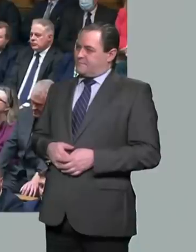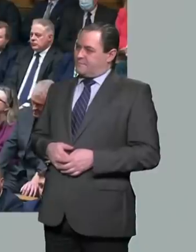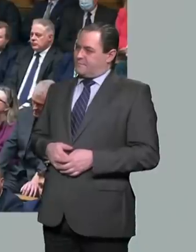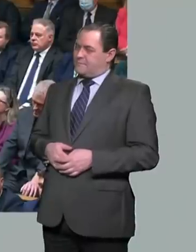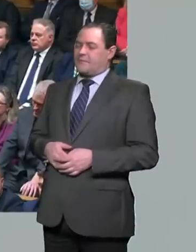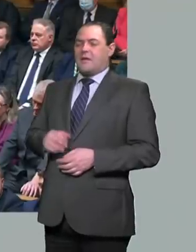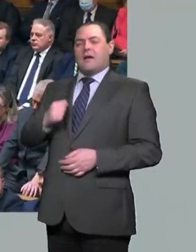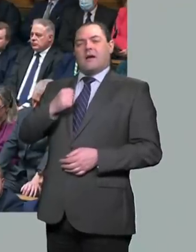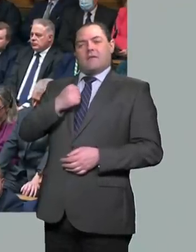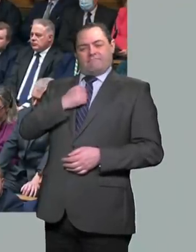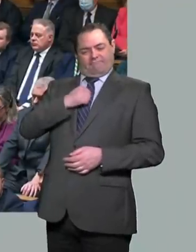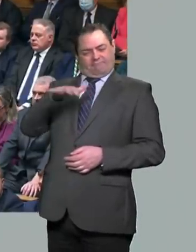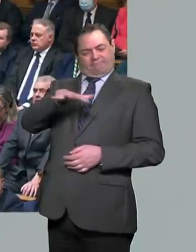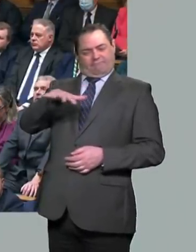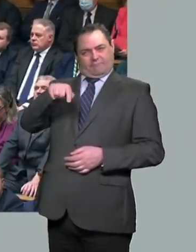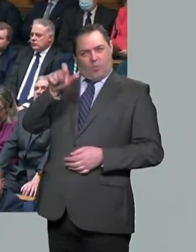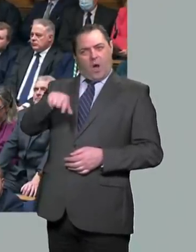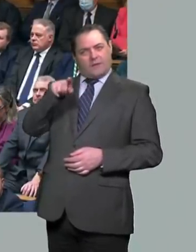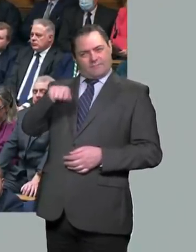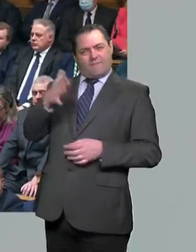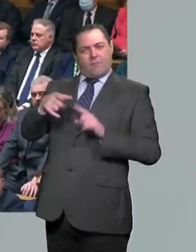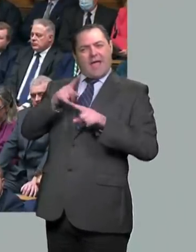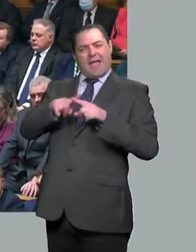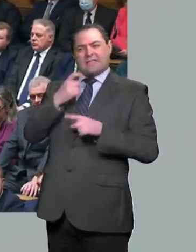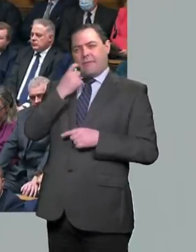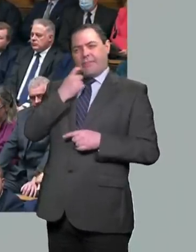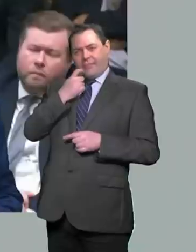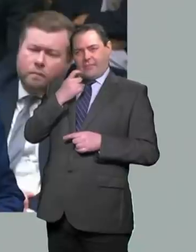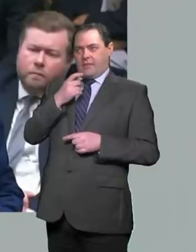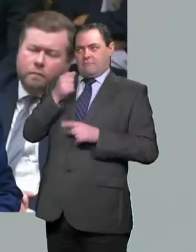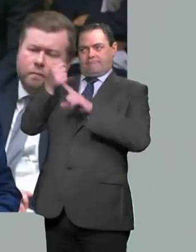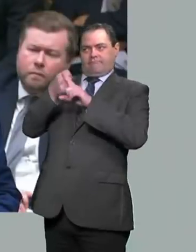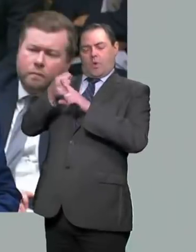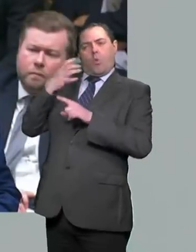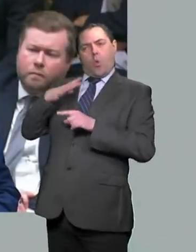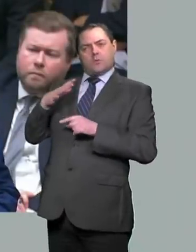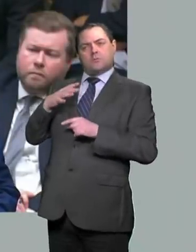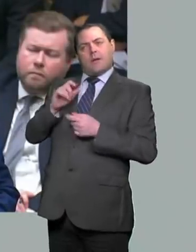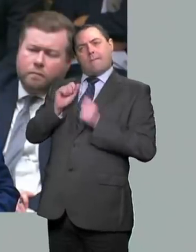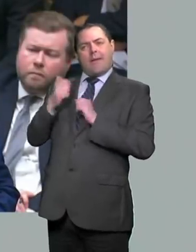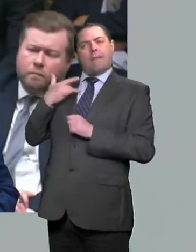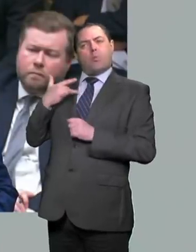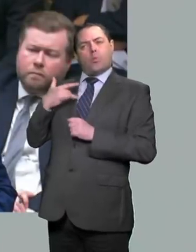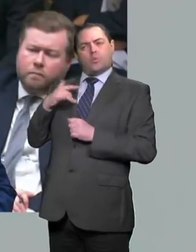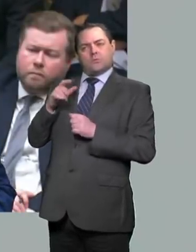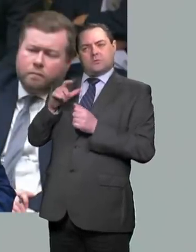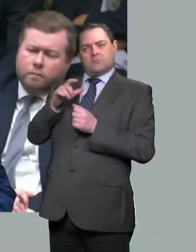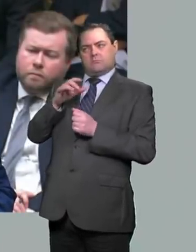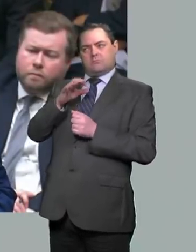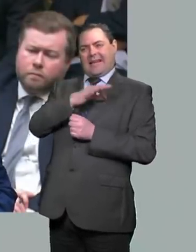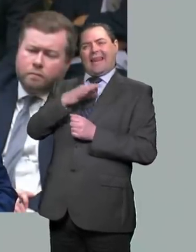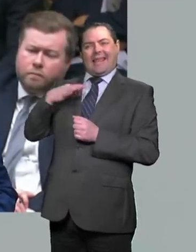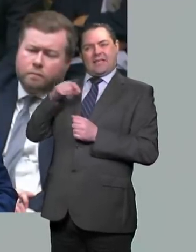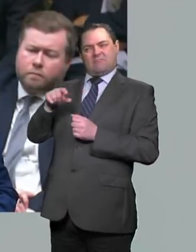My constituent, Ginty Sheeran from Exmouth, has launched a campaign to get a dedicated menopause clinic in Devon. Women in East